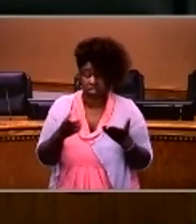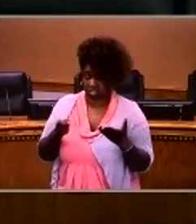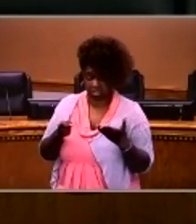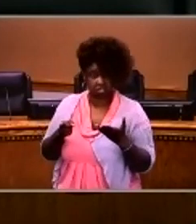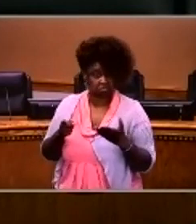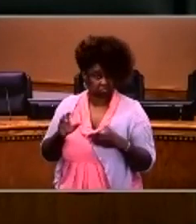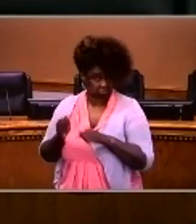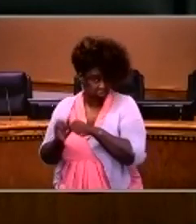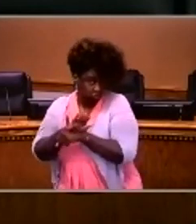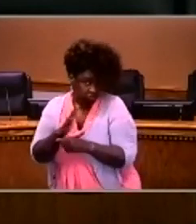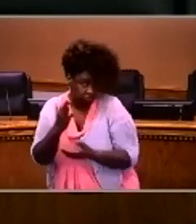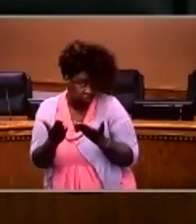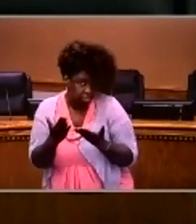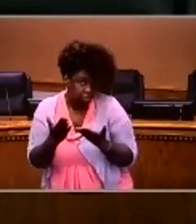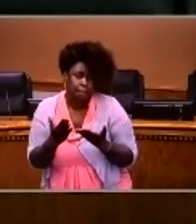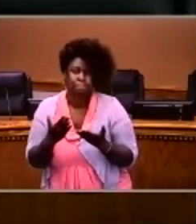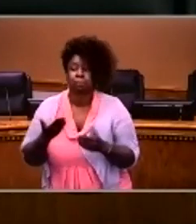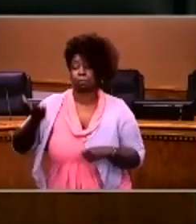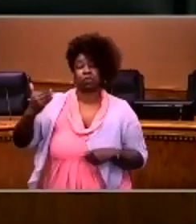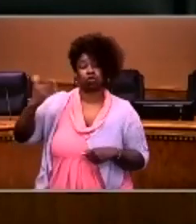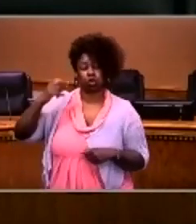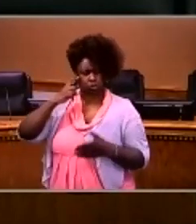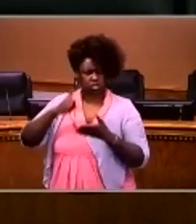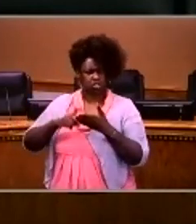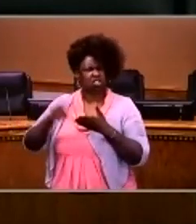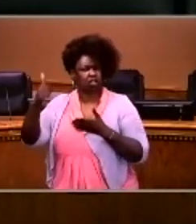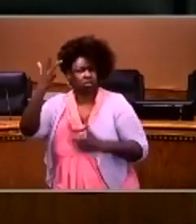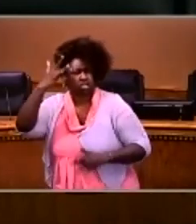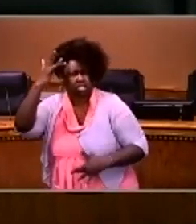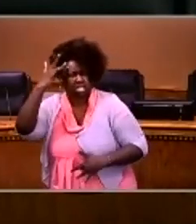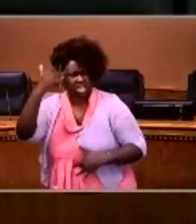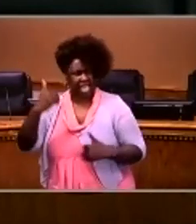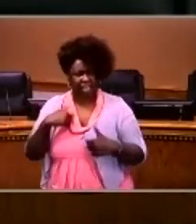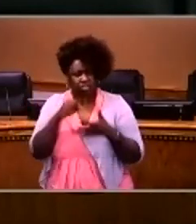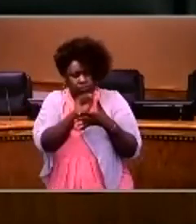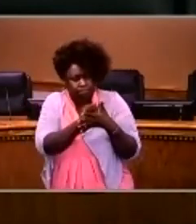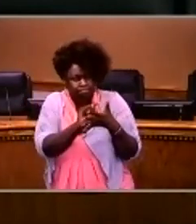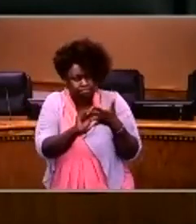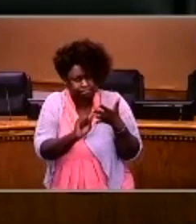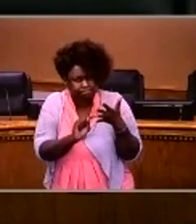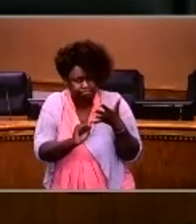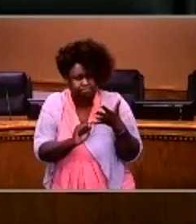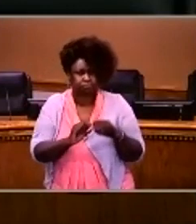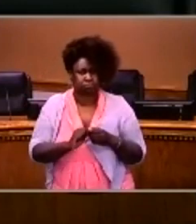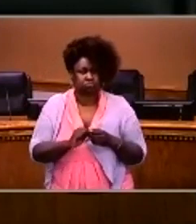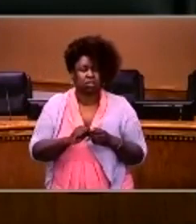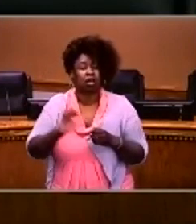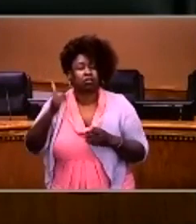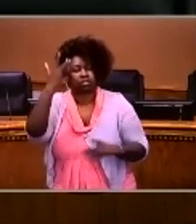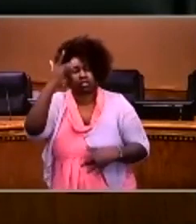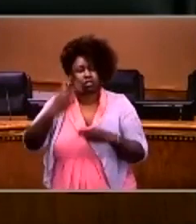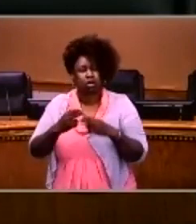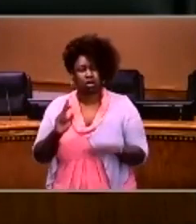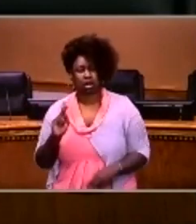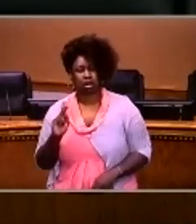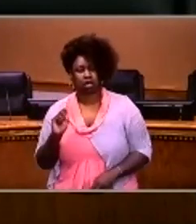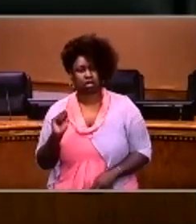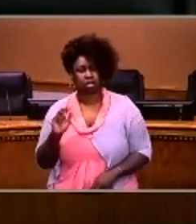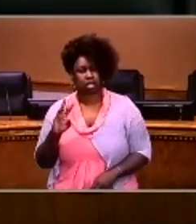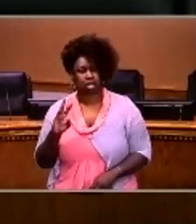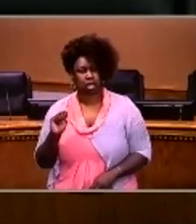these syndromes in children with other infections, and it has a resemblance to something called Kawasaki syndrome or Kawasaki's